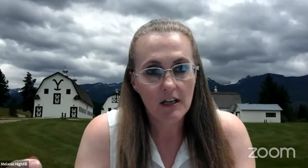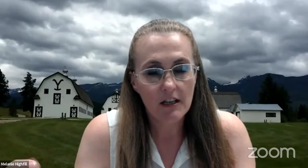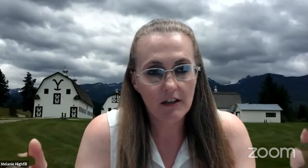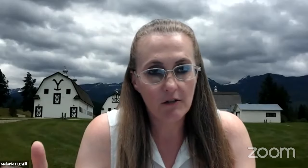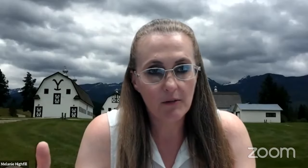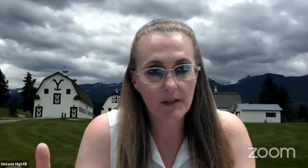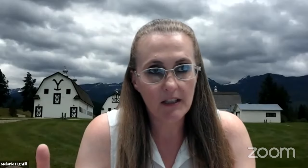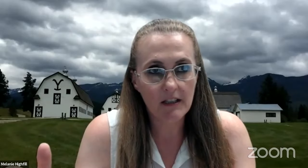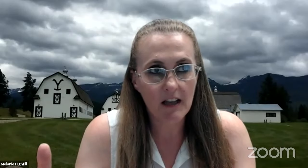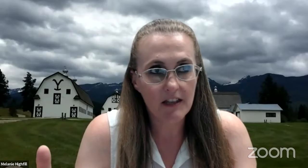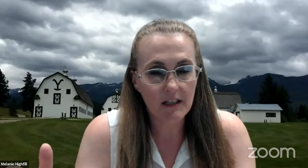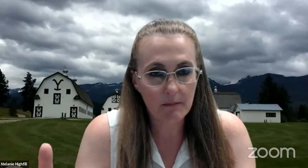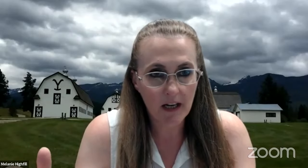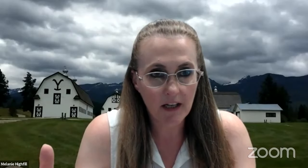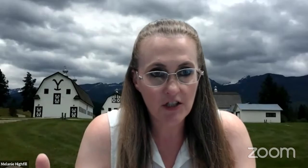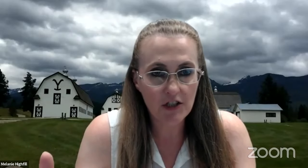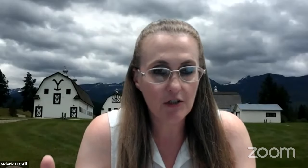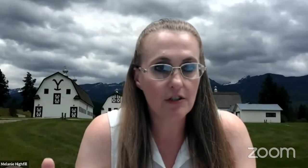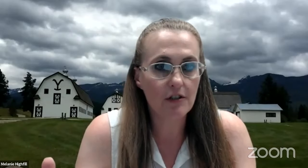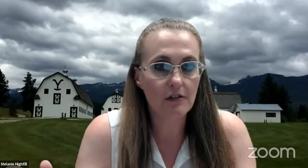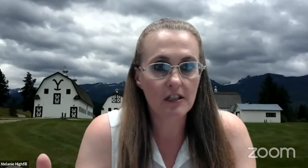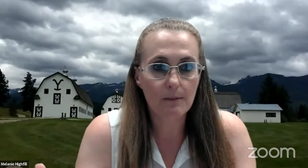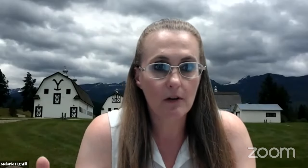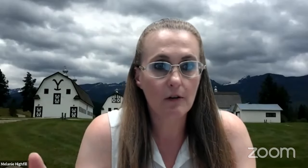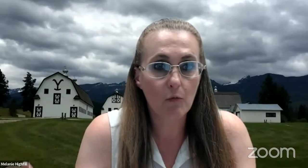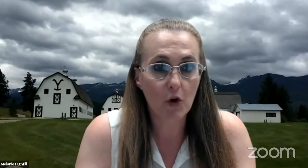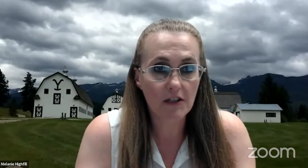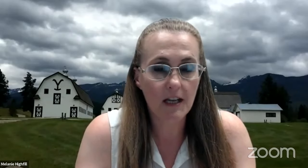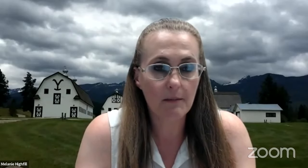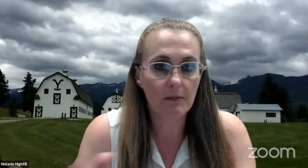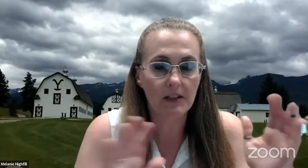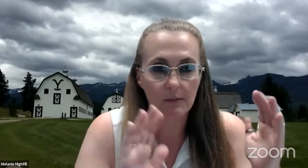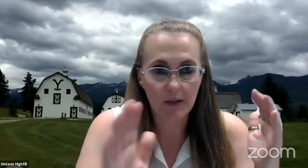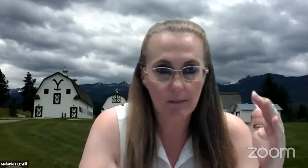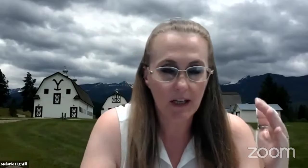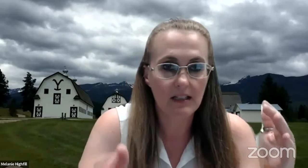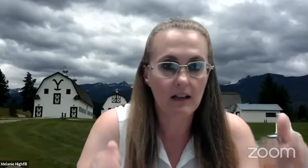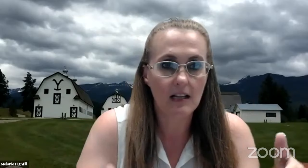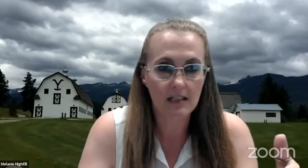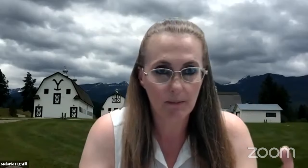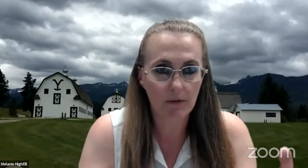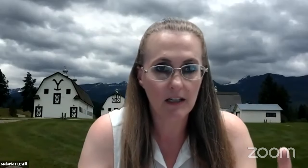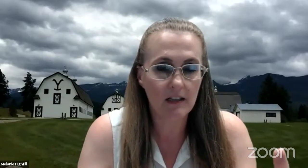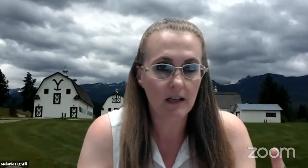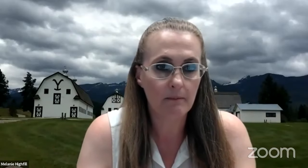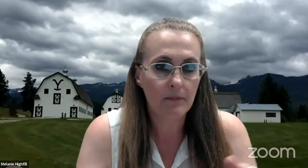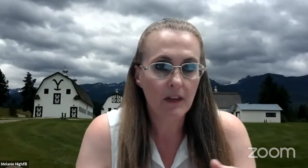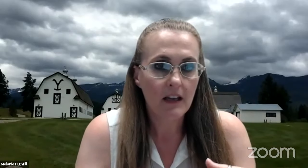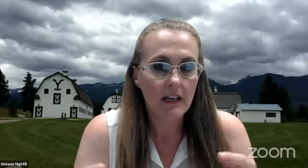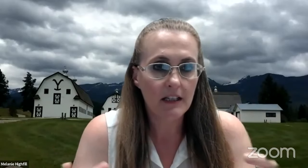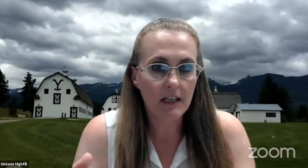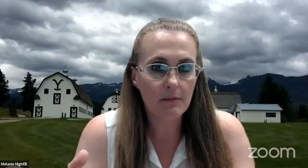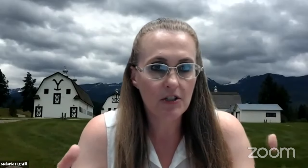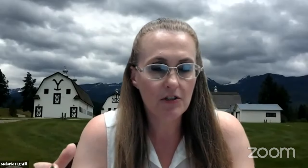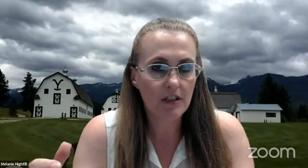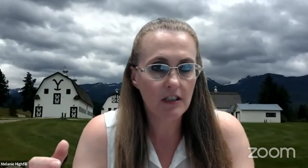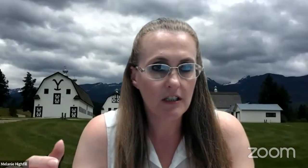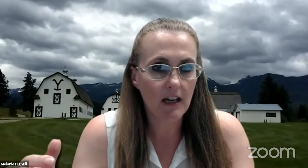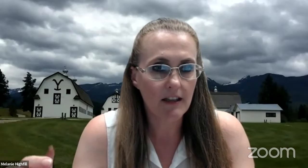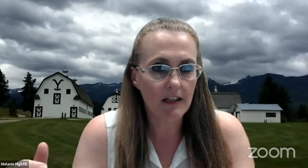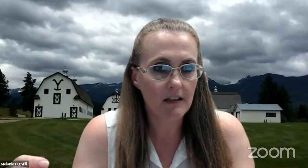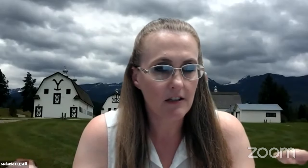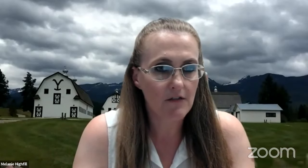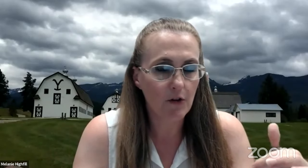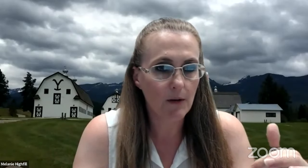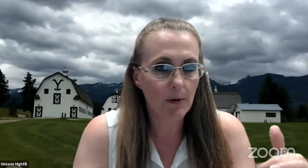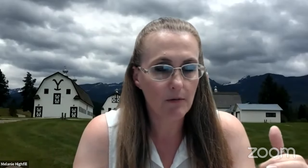where there will be, I think in biology, 2 students per work table, but there'll be a plexiglass separating them. In chemistry,